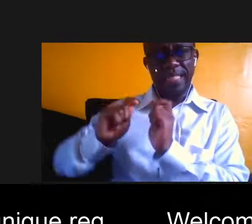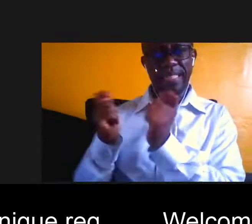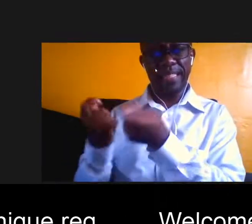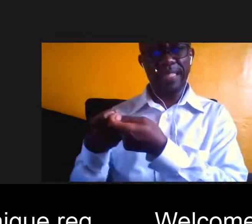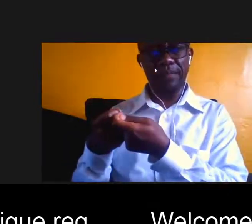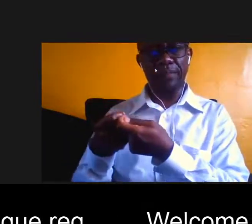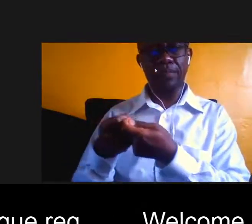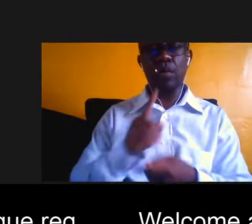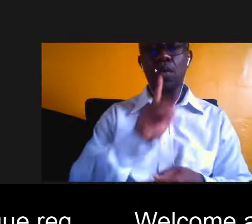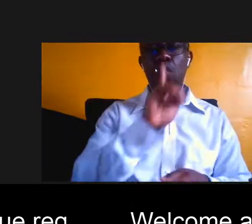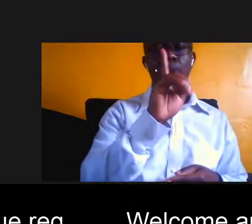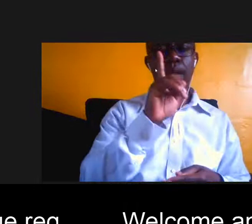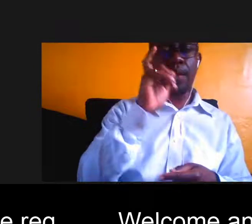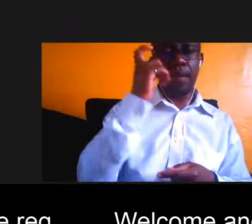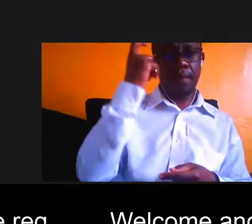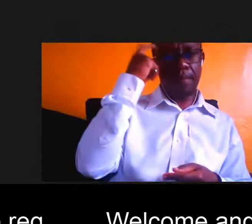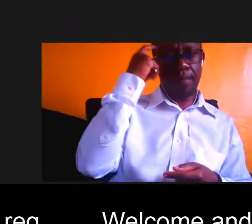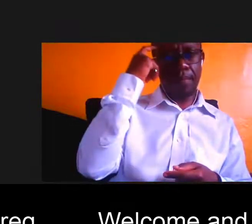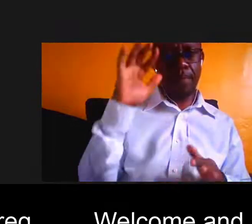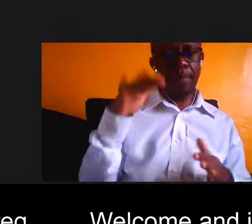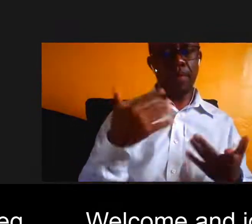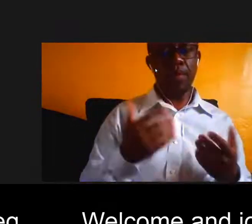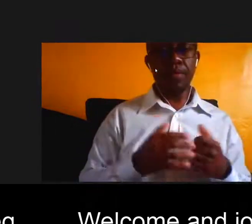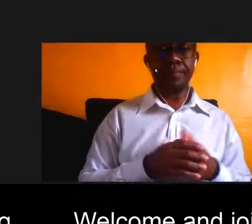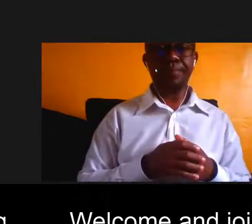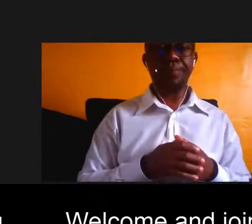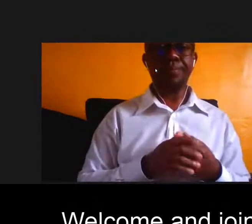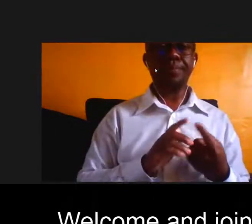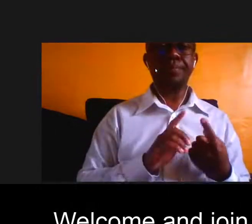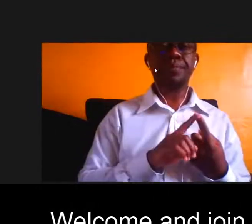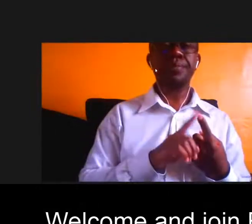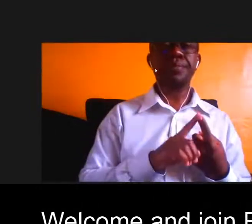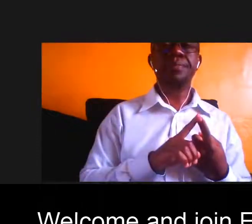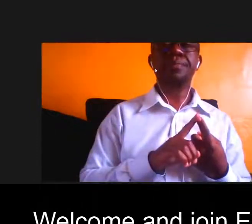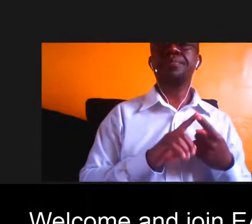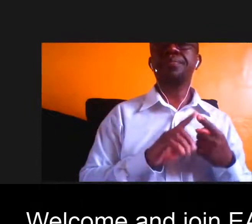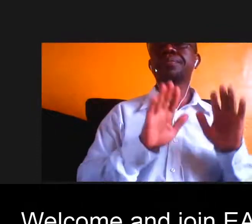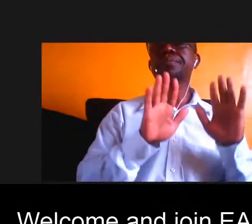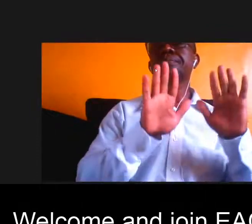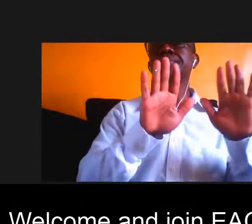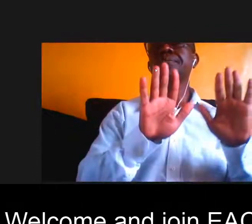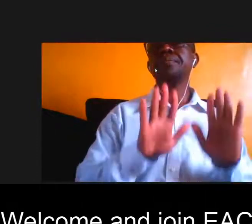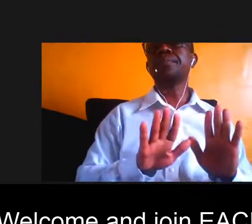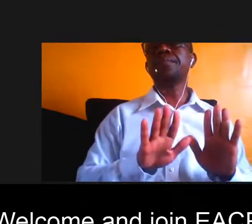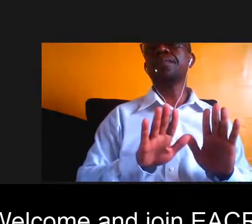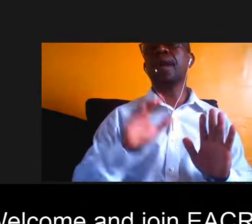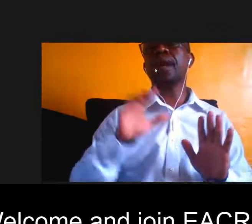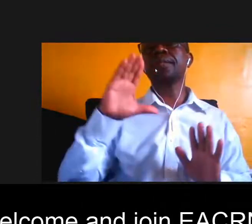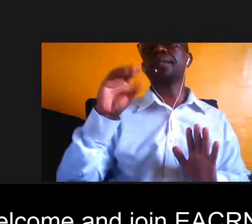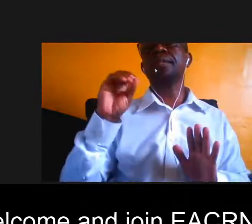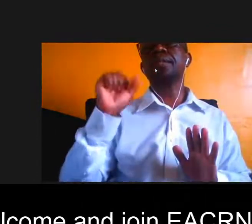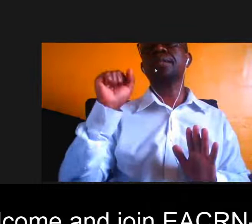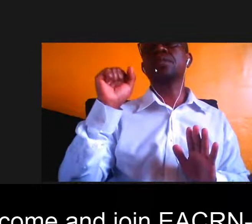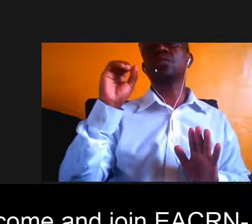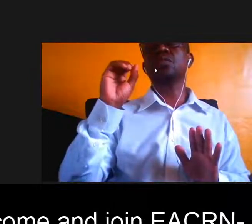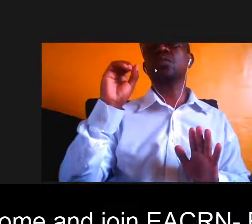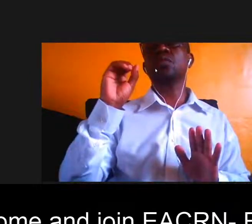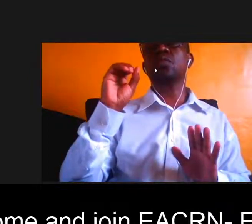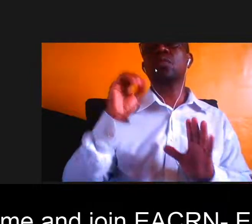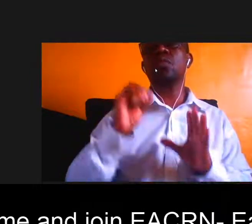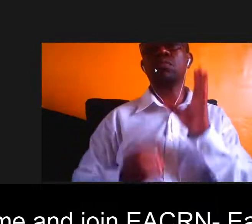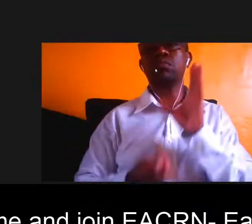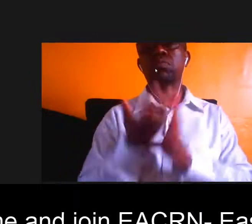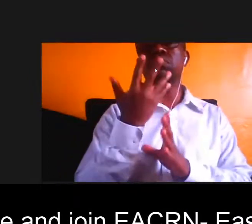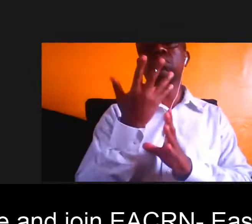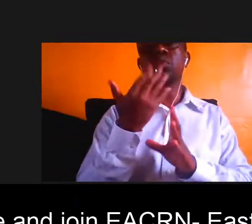One, it is definite that the CSO Forum was set up to have an engagement with the committee. But I